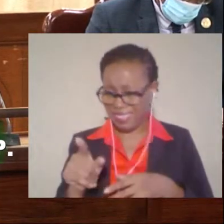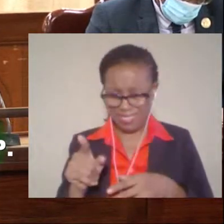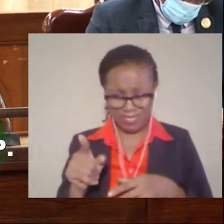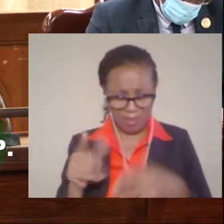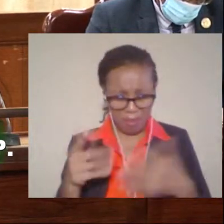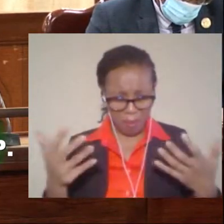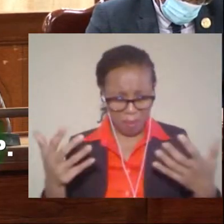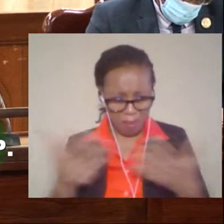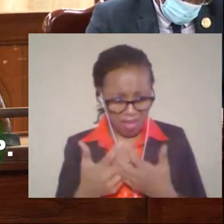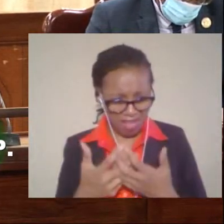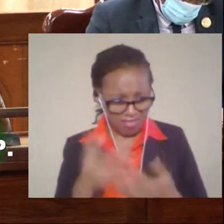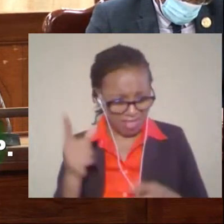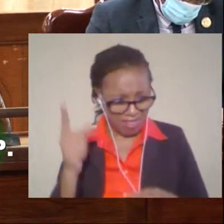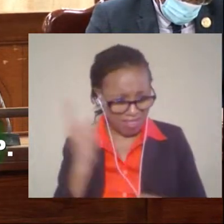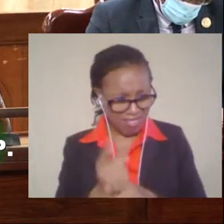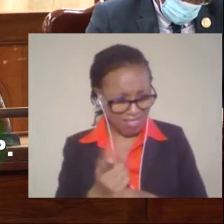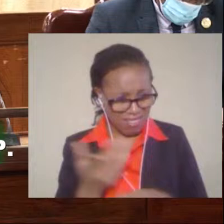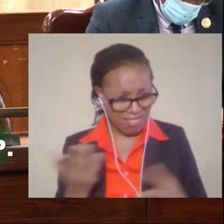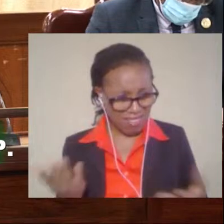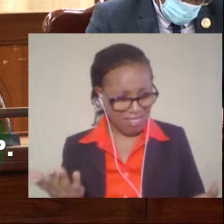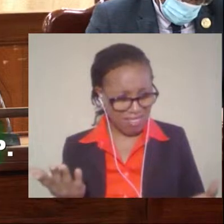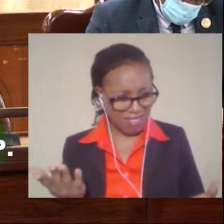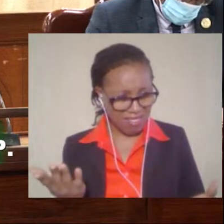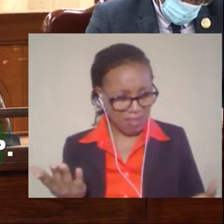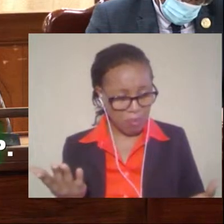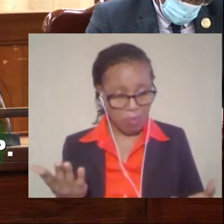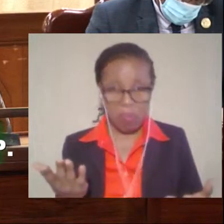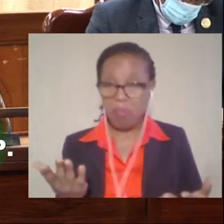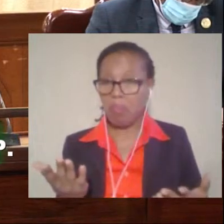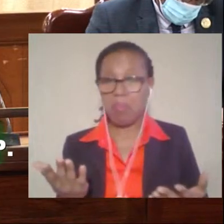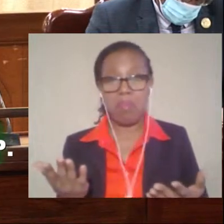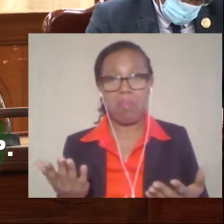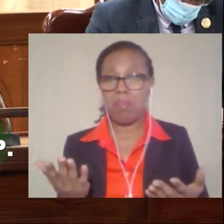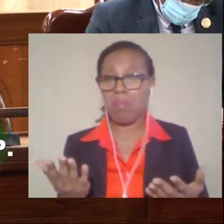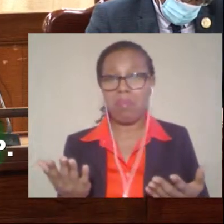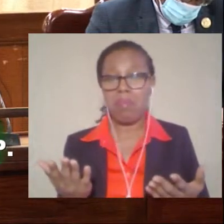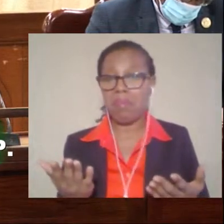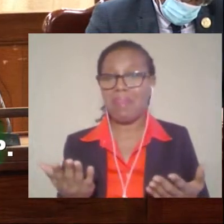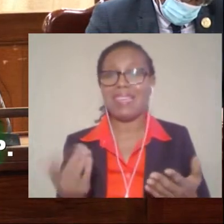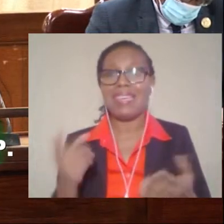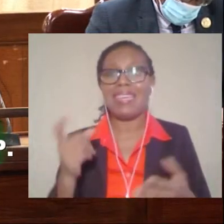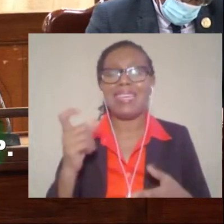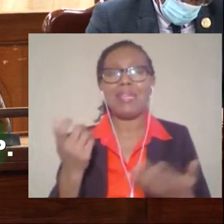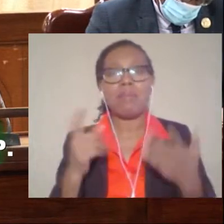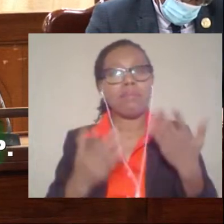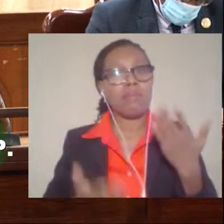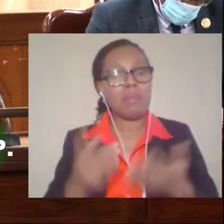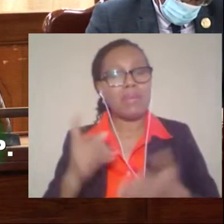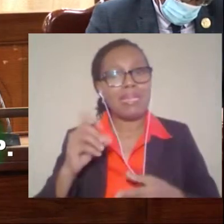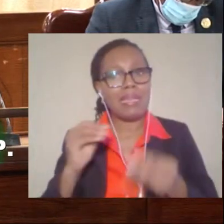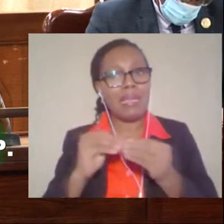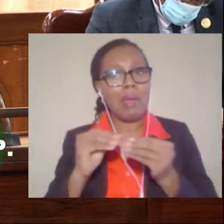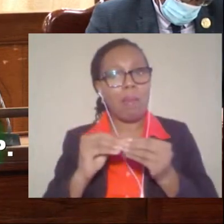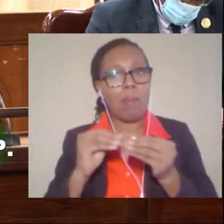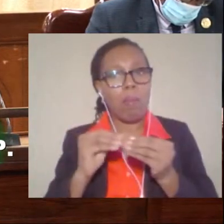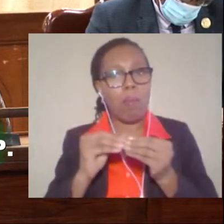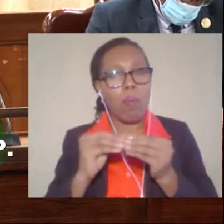It has to be a fuller story to be told with respect to that number.